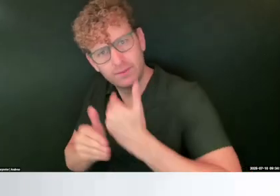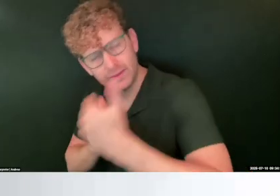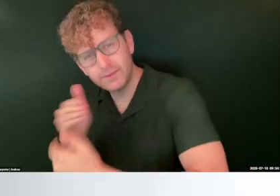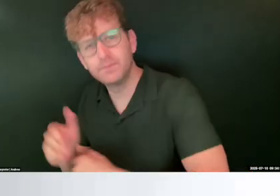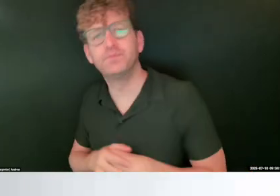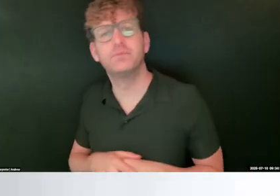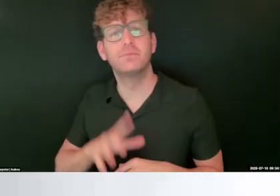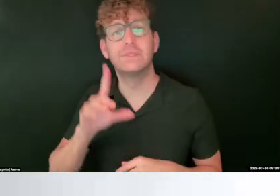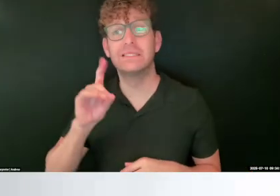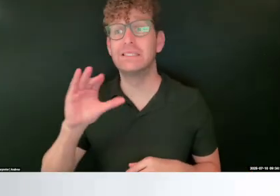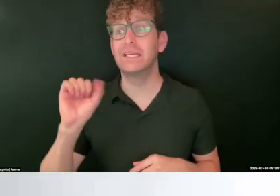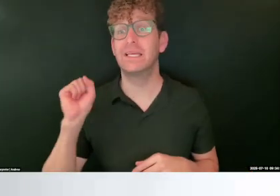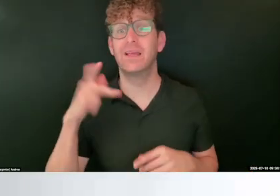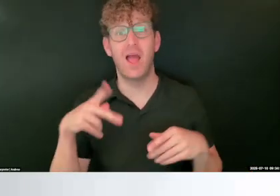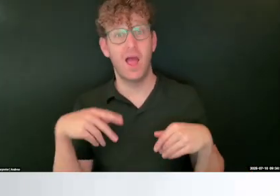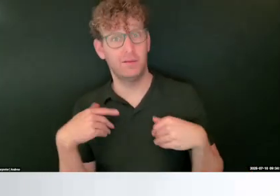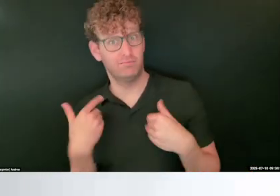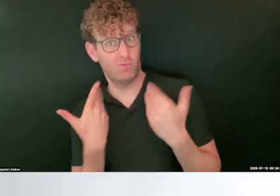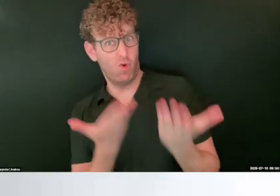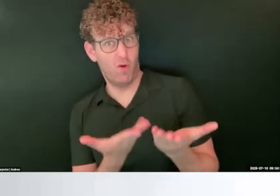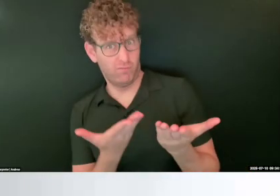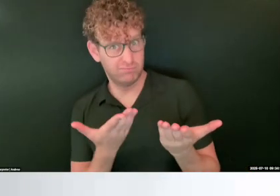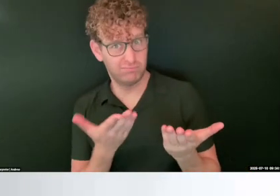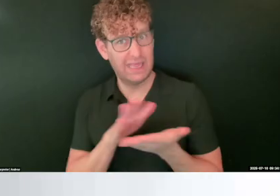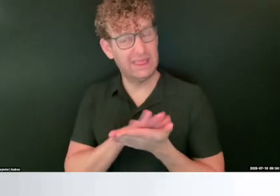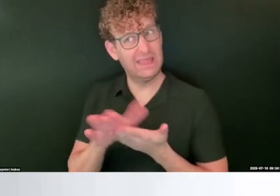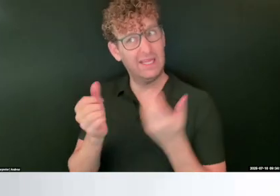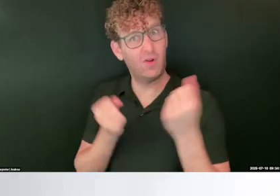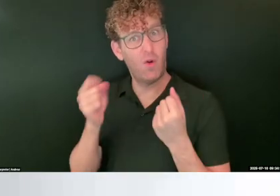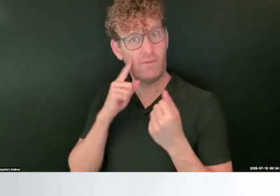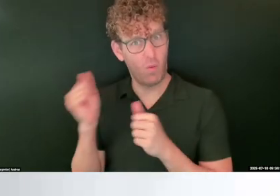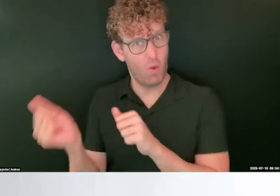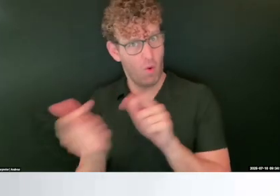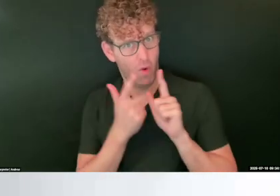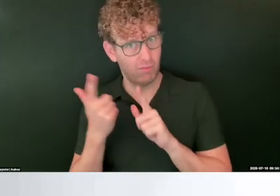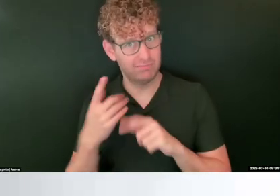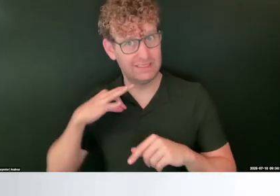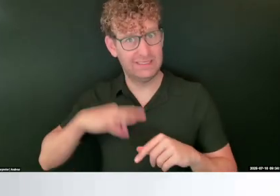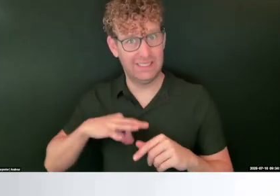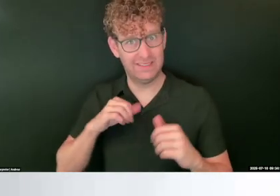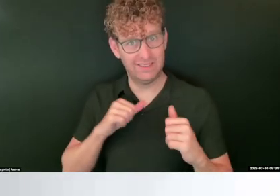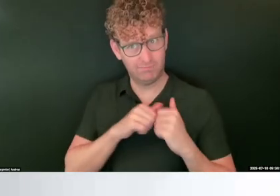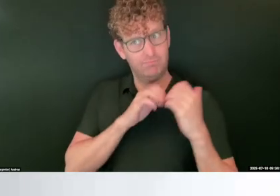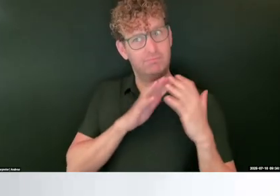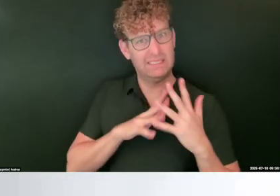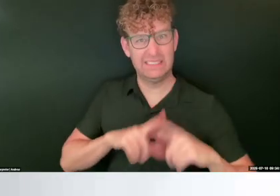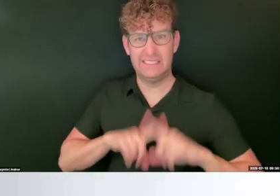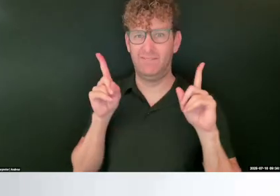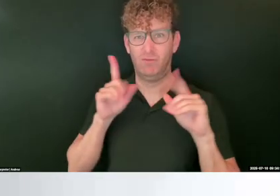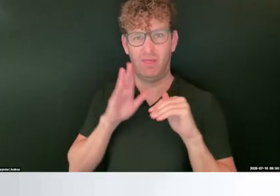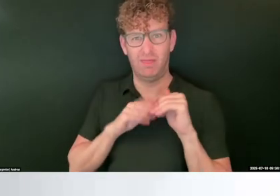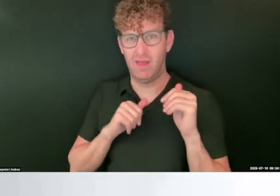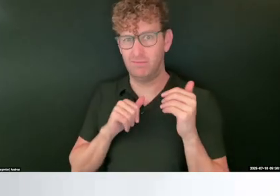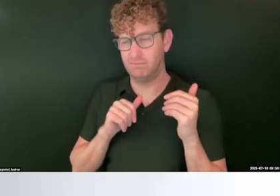Although DCAP also offers a Clean Cars for All incentive, implementation is significantly different from the regional Clean Cars for